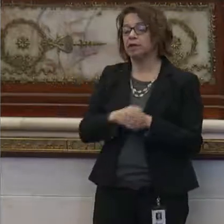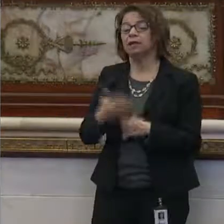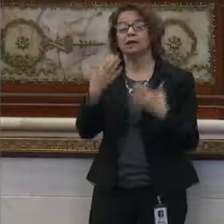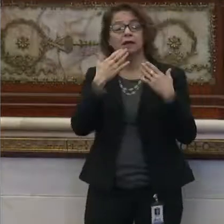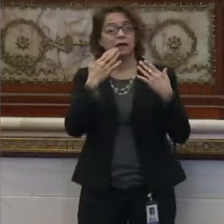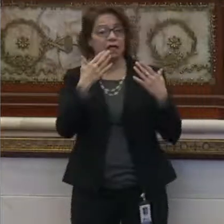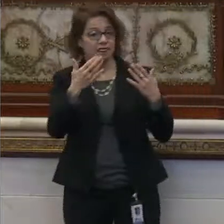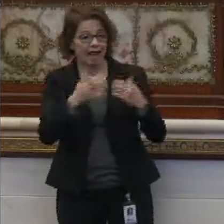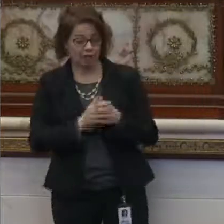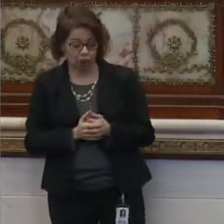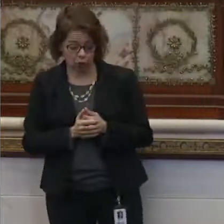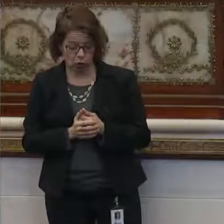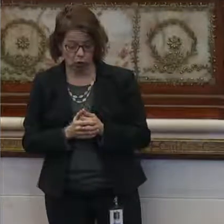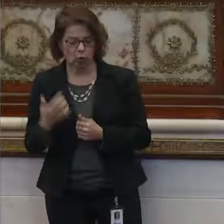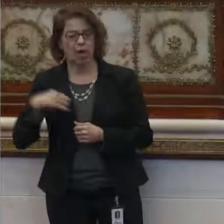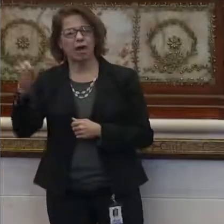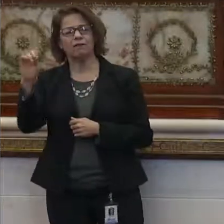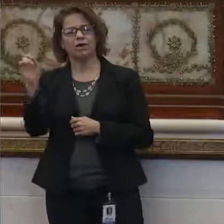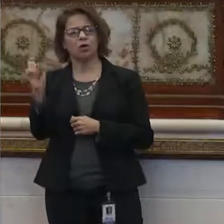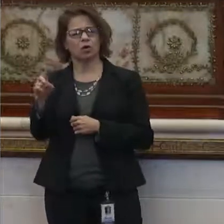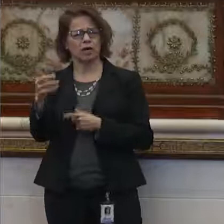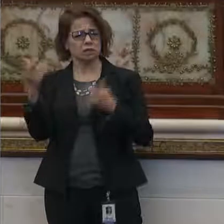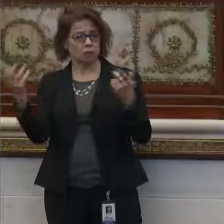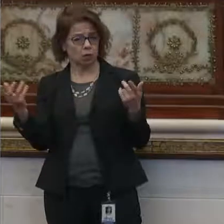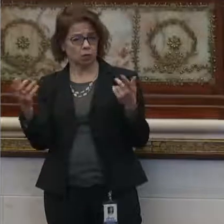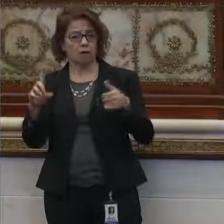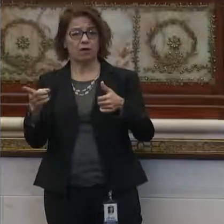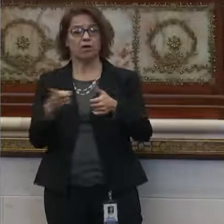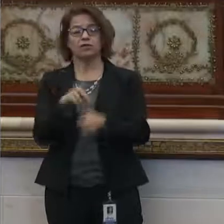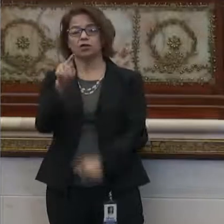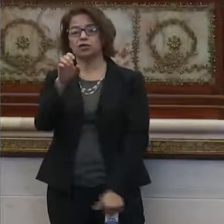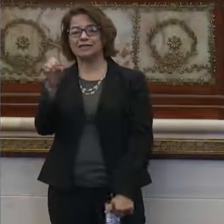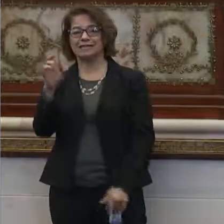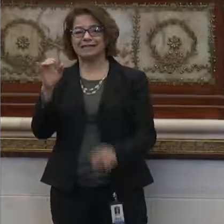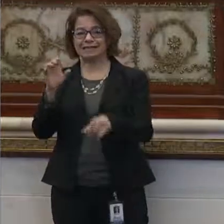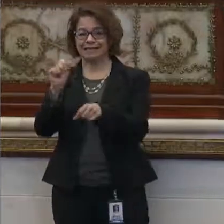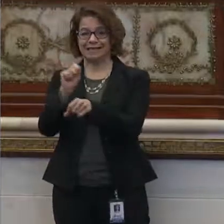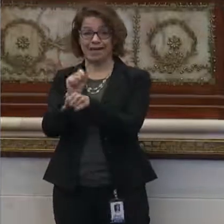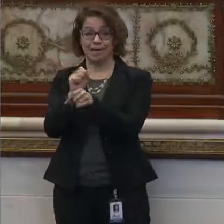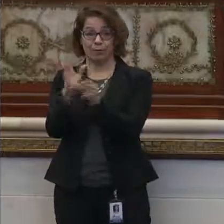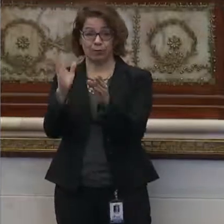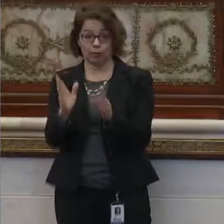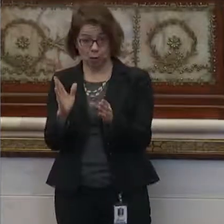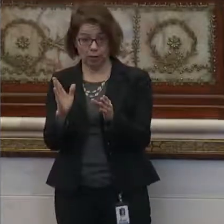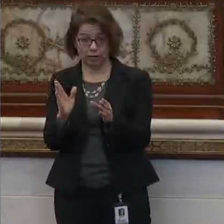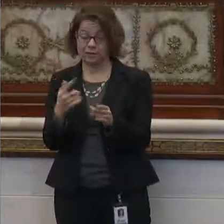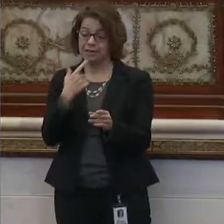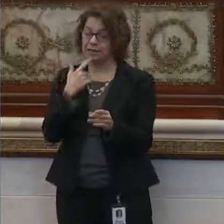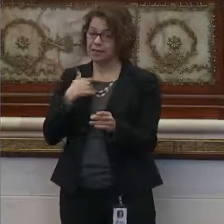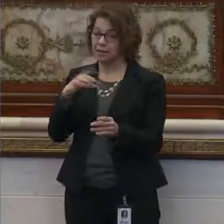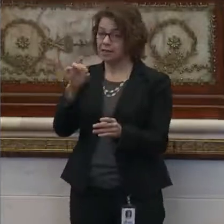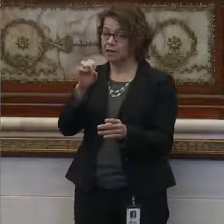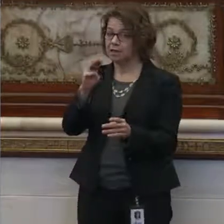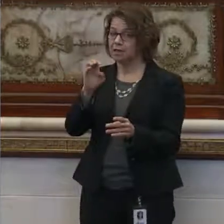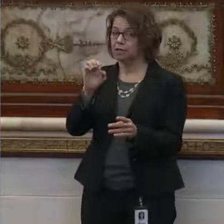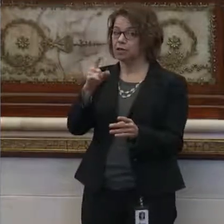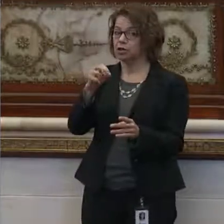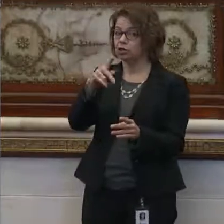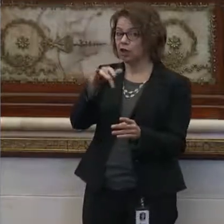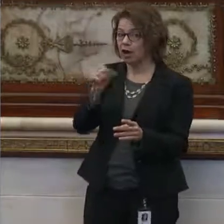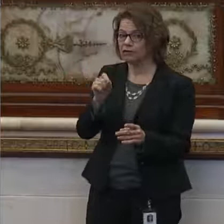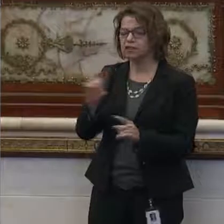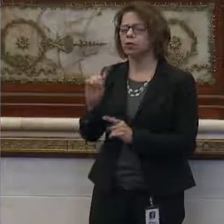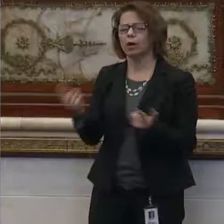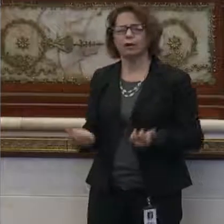Chair. I have a question about Firstee employees. I'm glad you gave us the demographics, but do they live in Philadelphia? Are